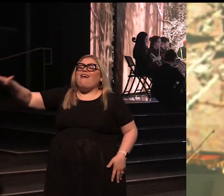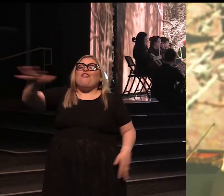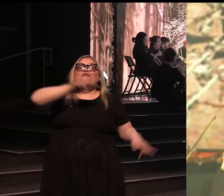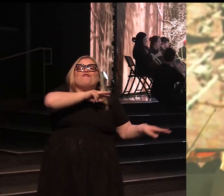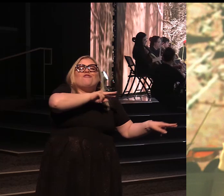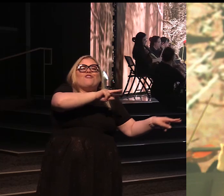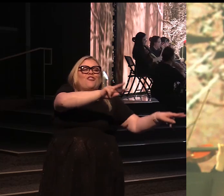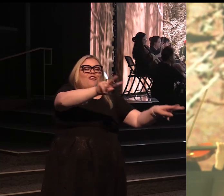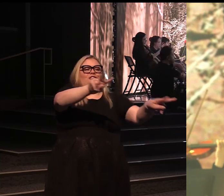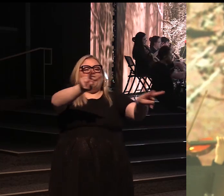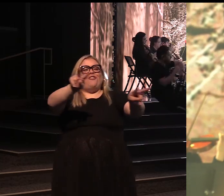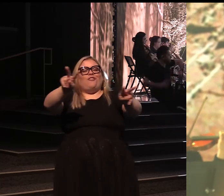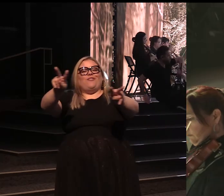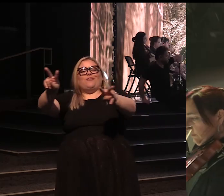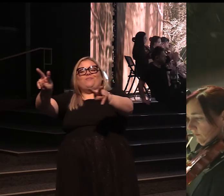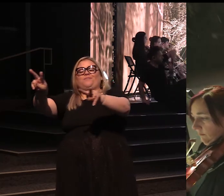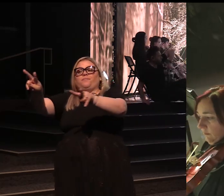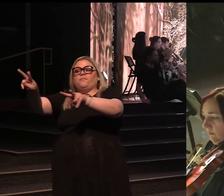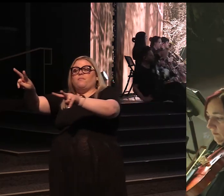everywhere you go.